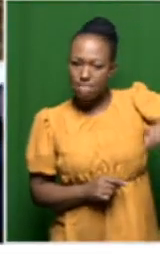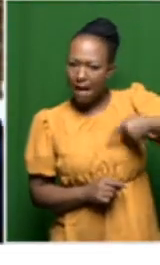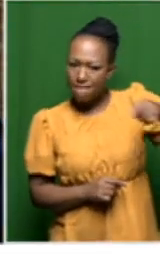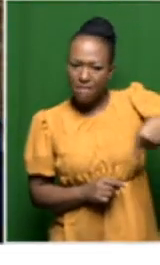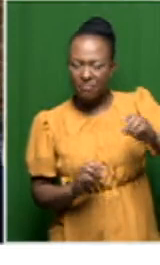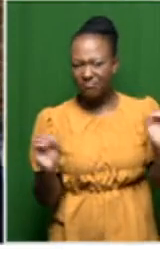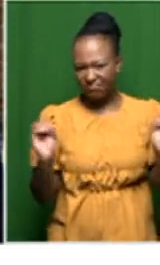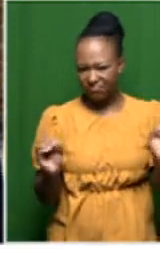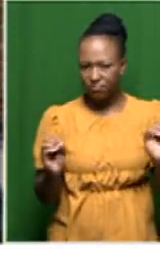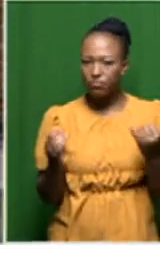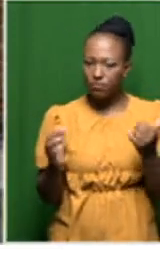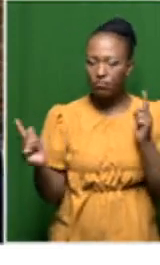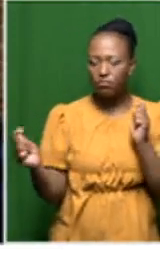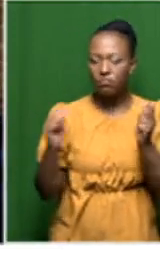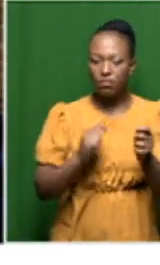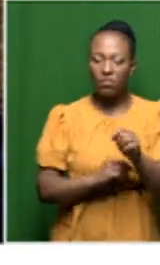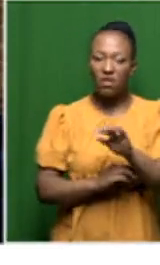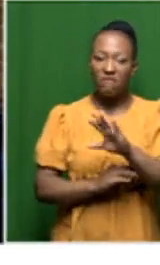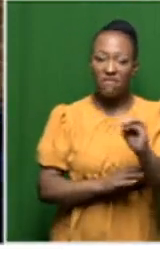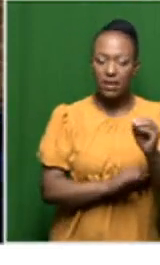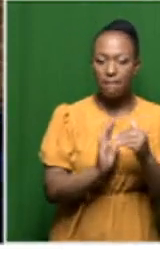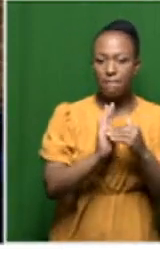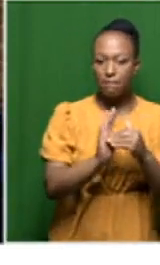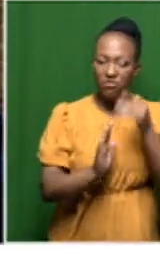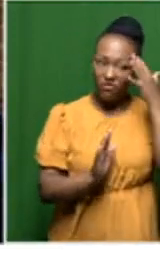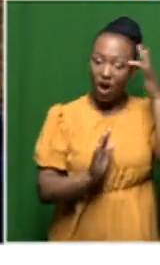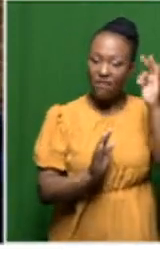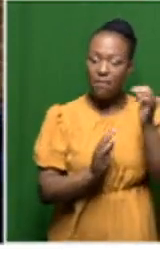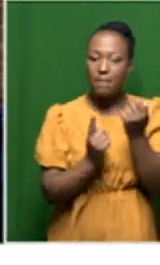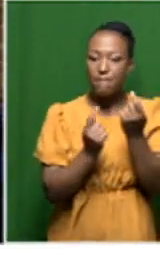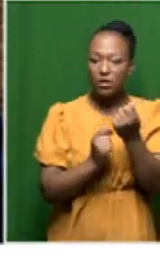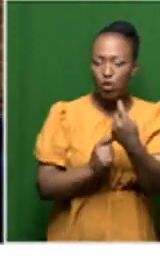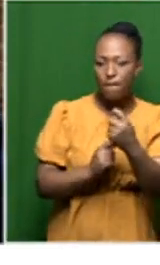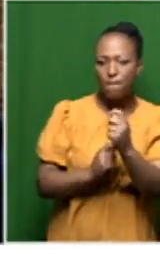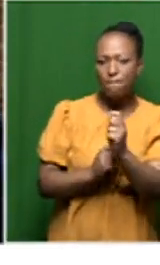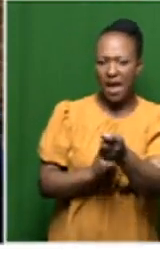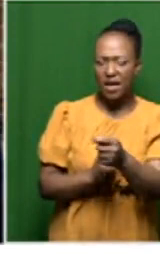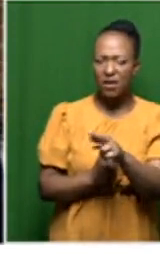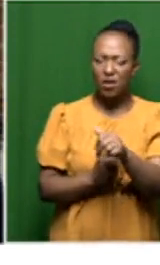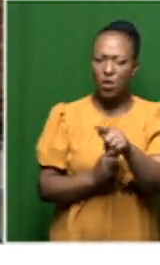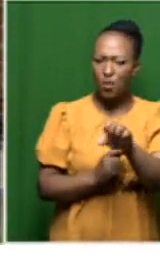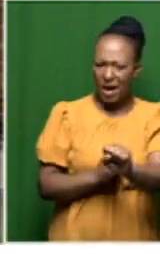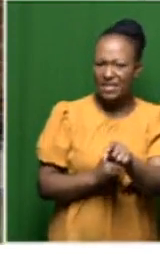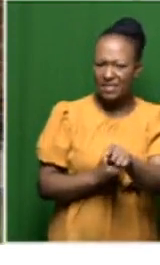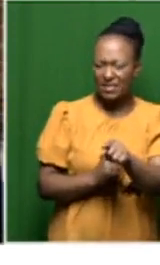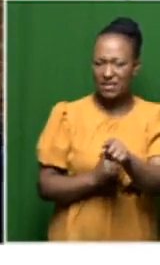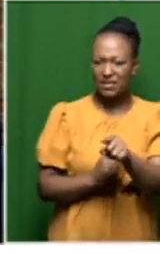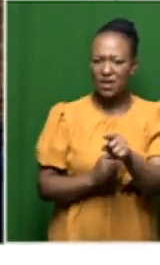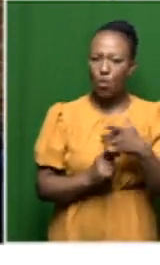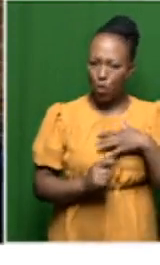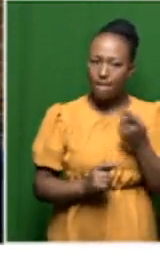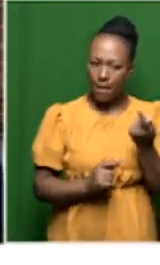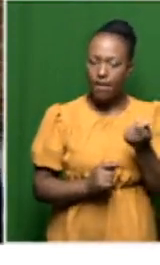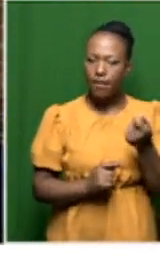around. We want to make sure that the 500 million that we spend from government money paying for rates, those properties we generate from